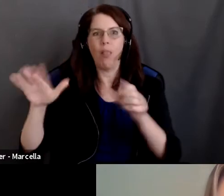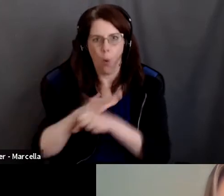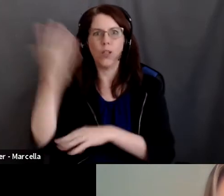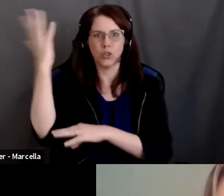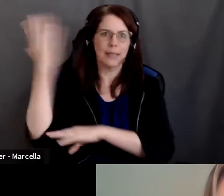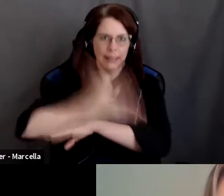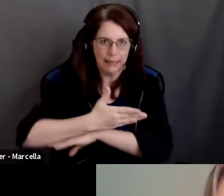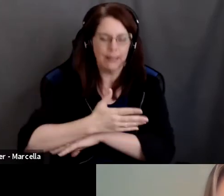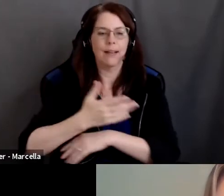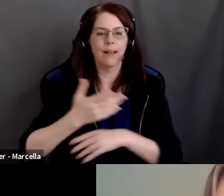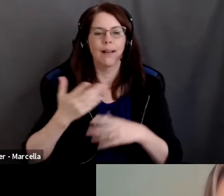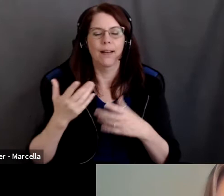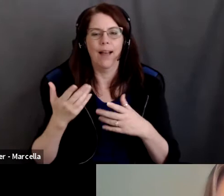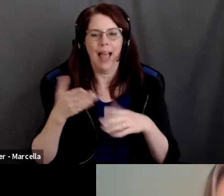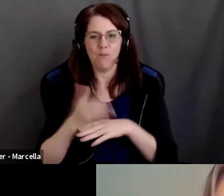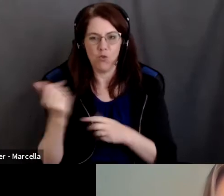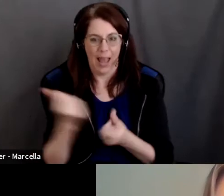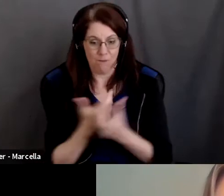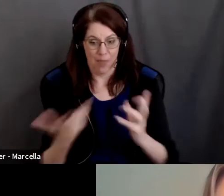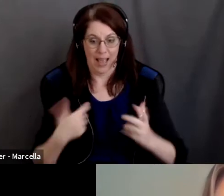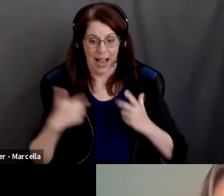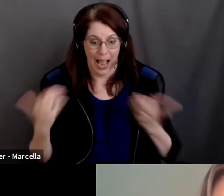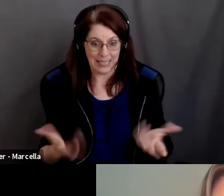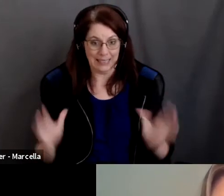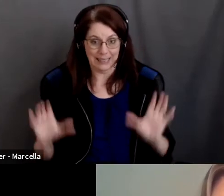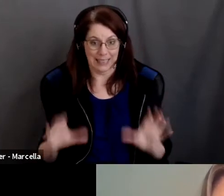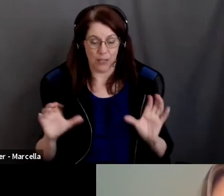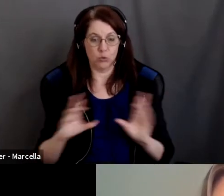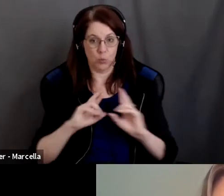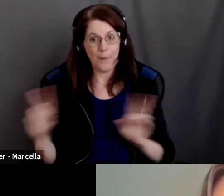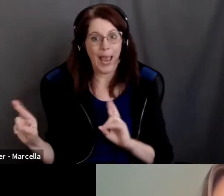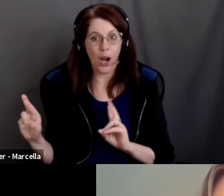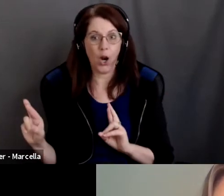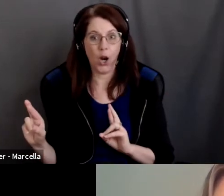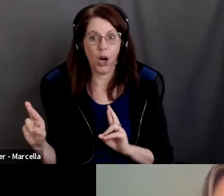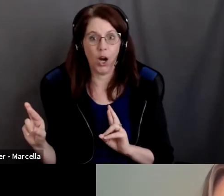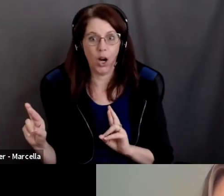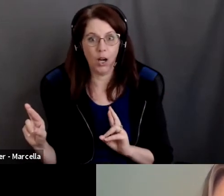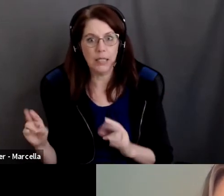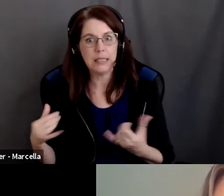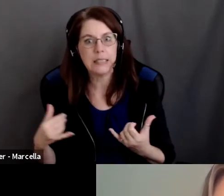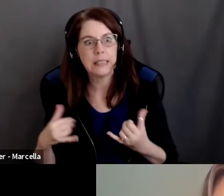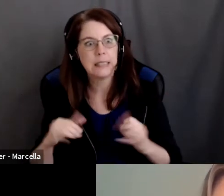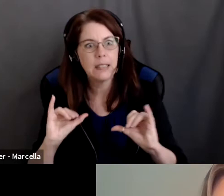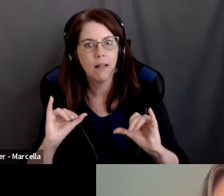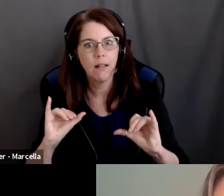And after everything that I had done to be prepared for it, there was still